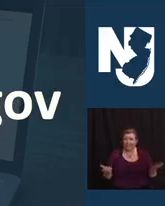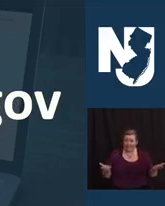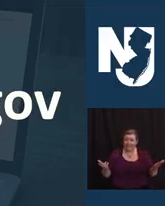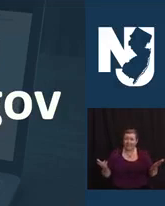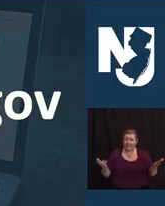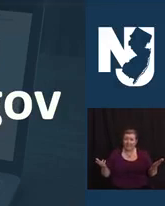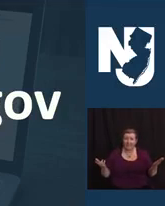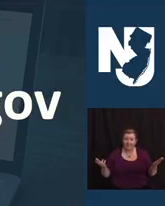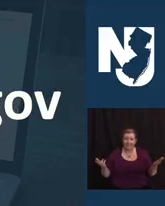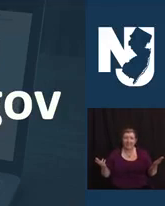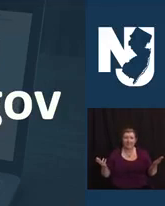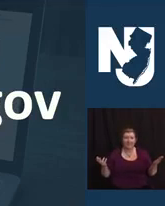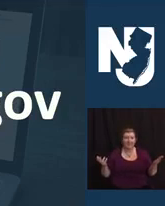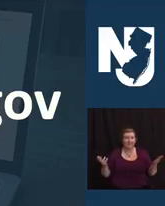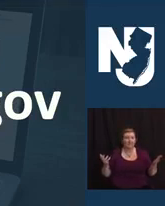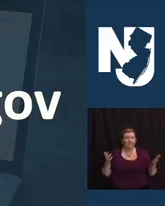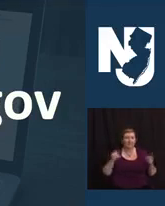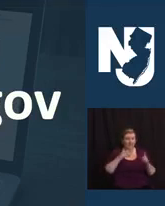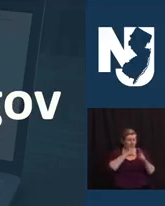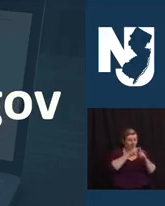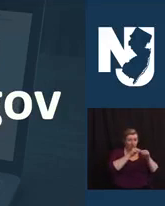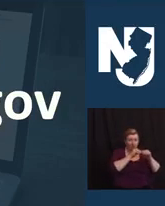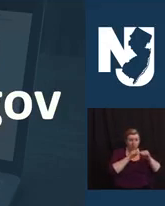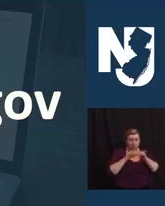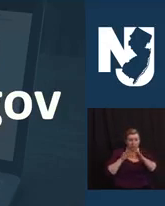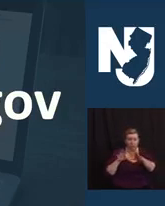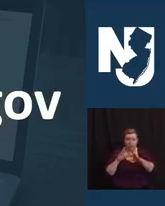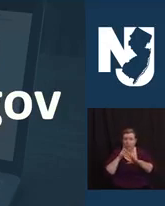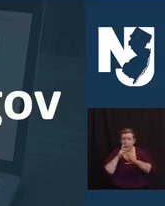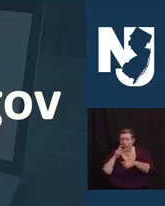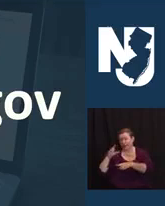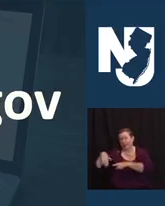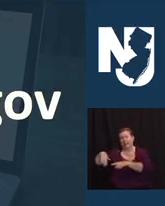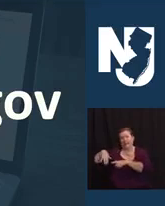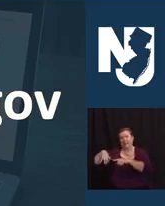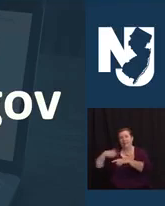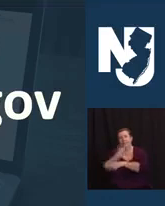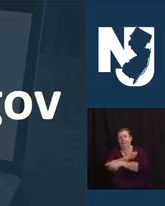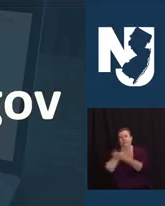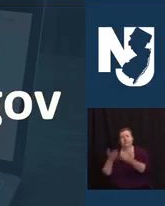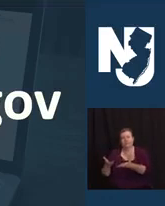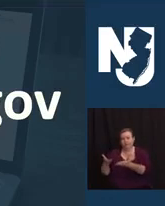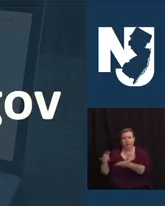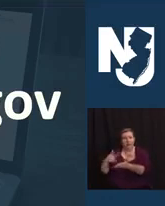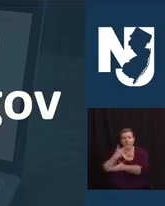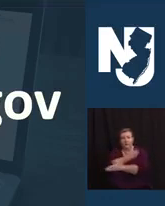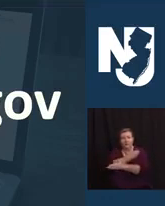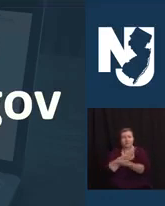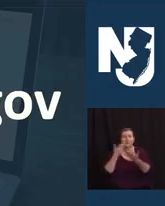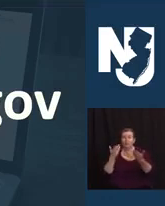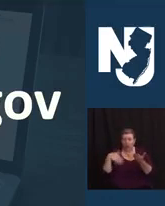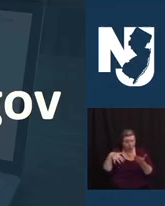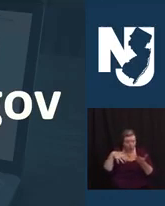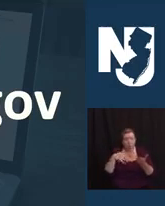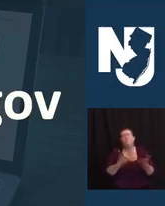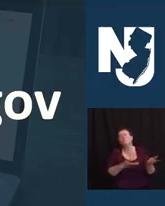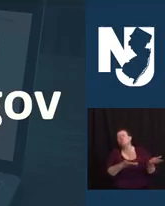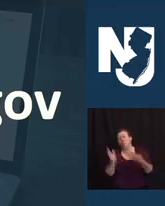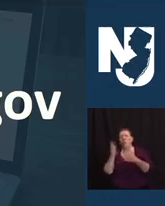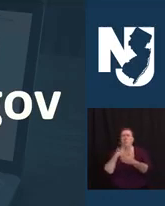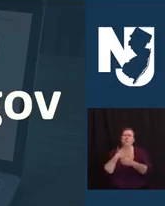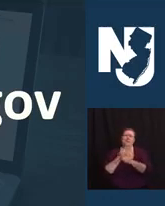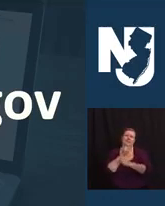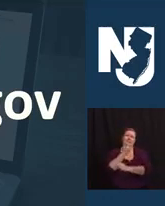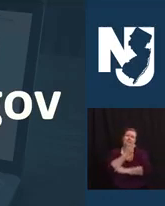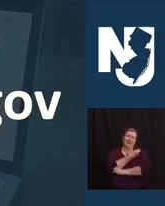the unvaccinated. Let's end this. Please, if you have not gotten vaccinated, go out and do so. With that, please help me welcome